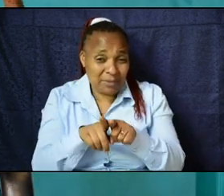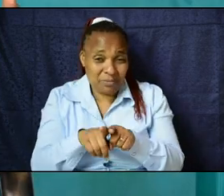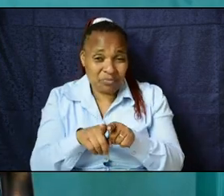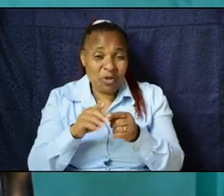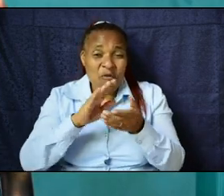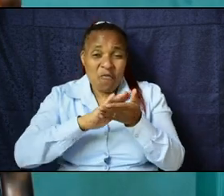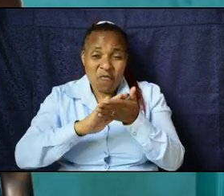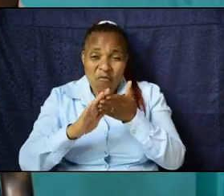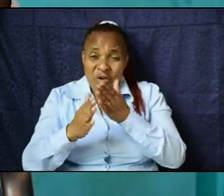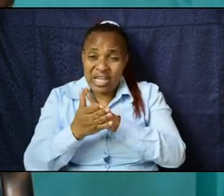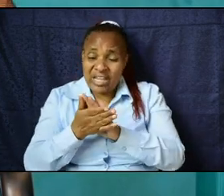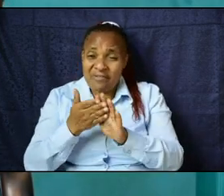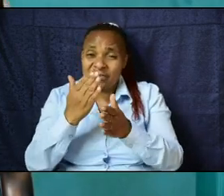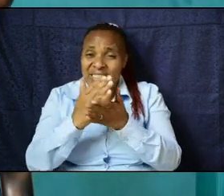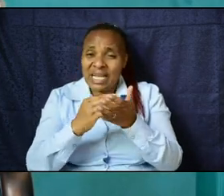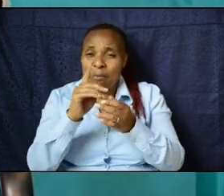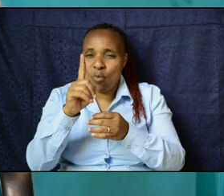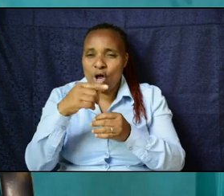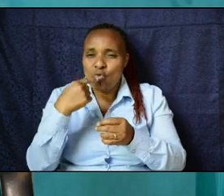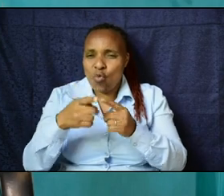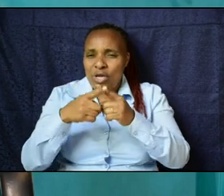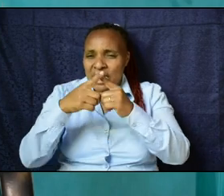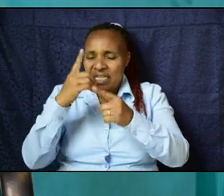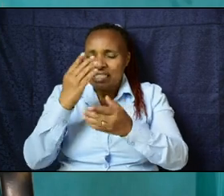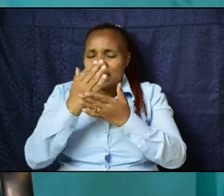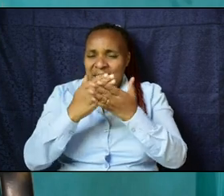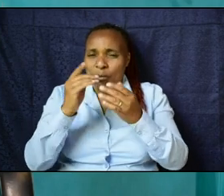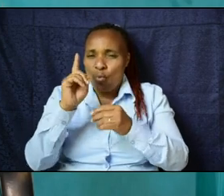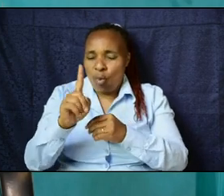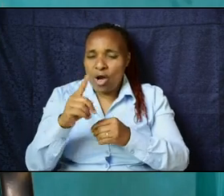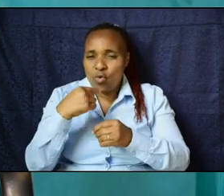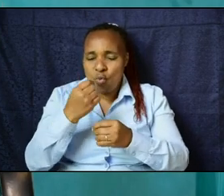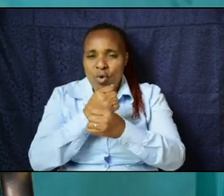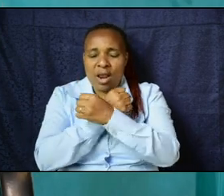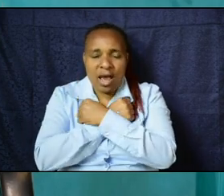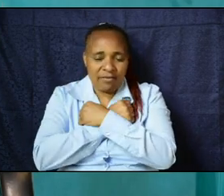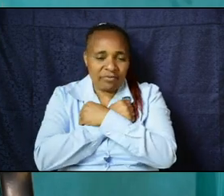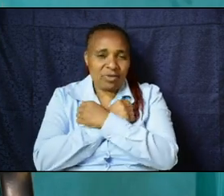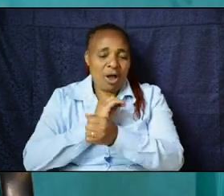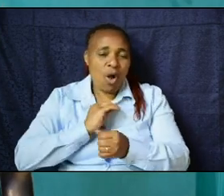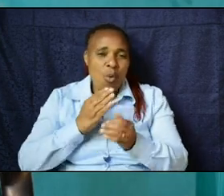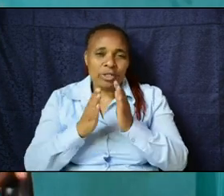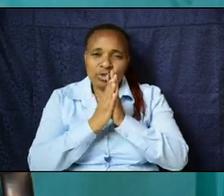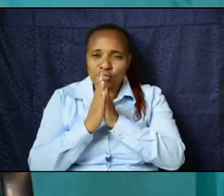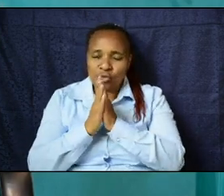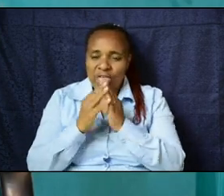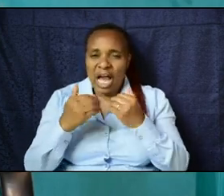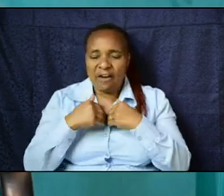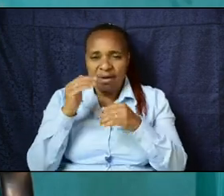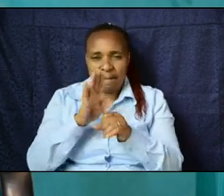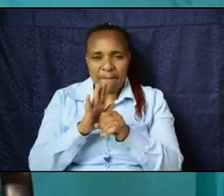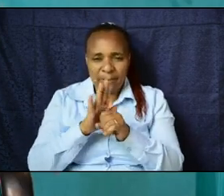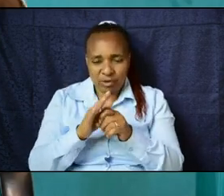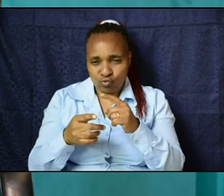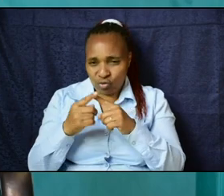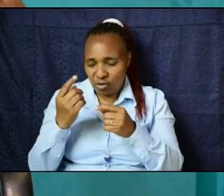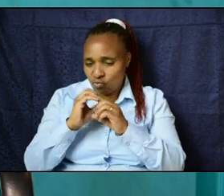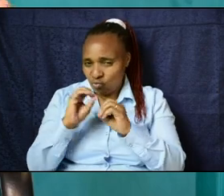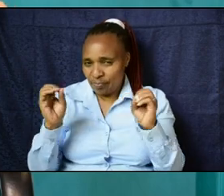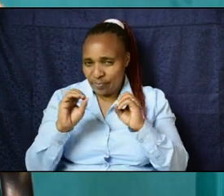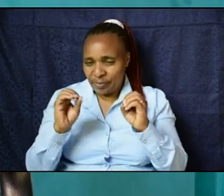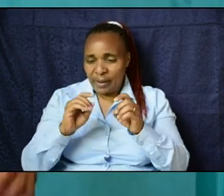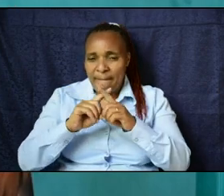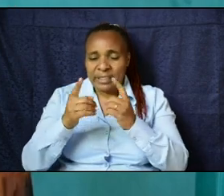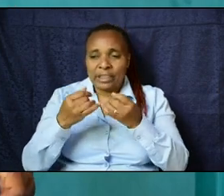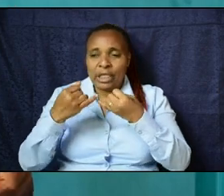forgive someone who killed someone that you loved? Now, our story today doesn't really have much to do with murder, more like